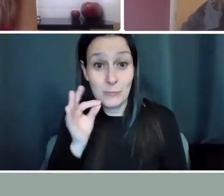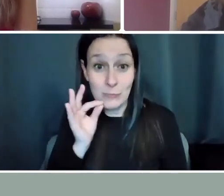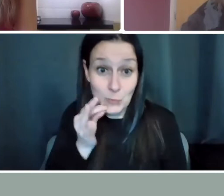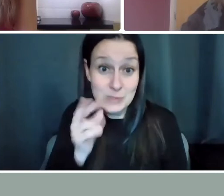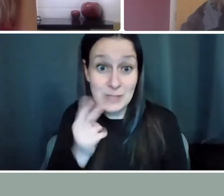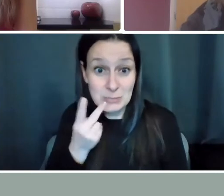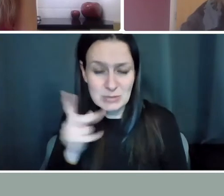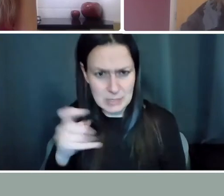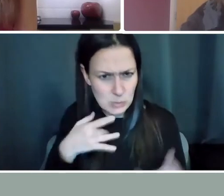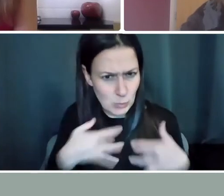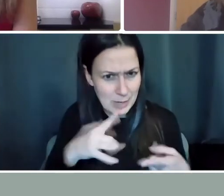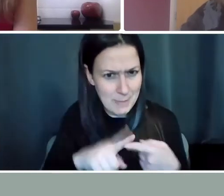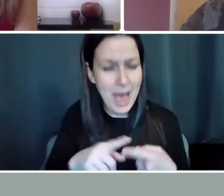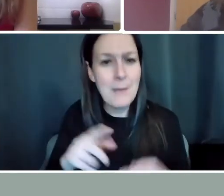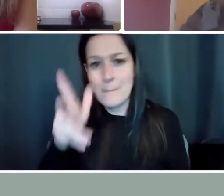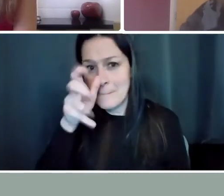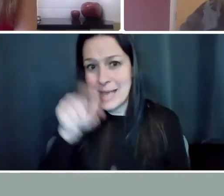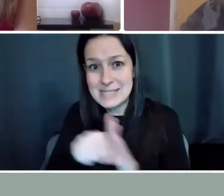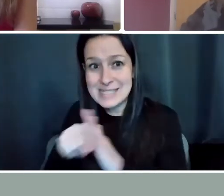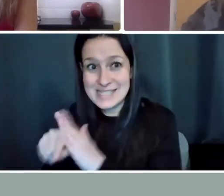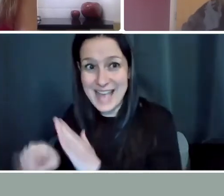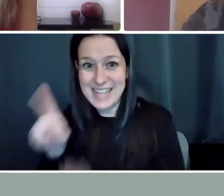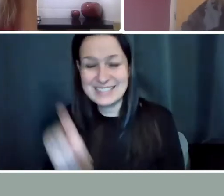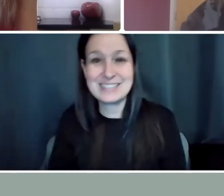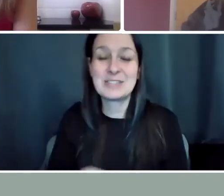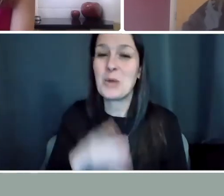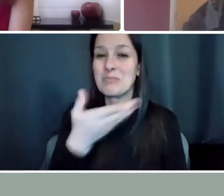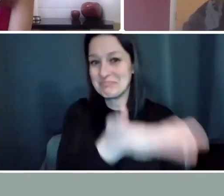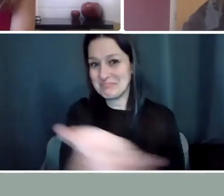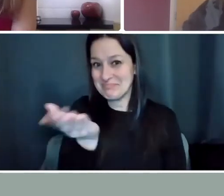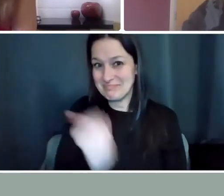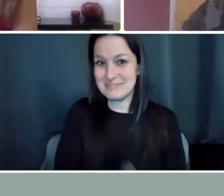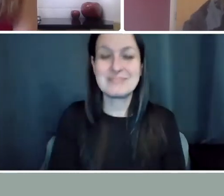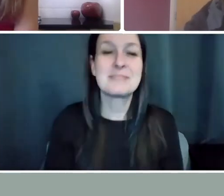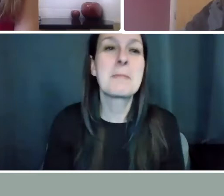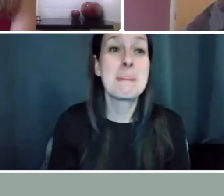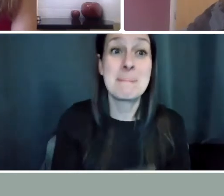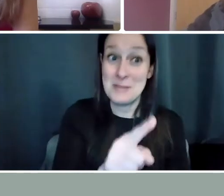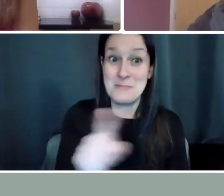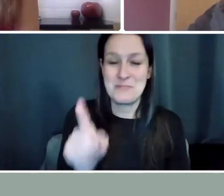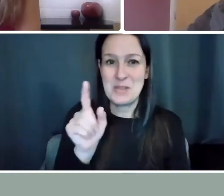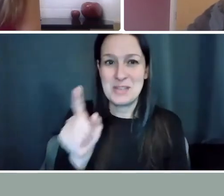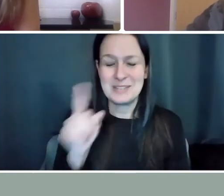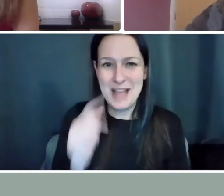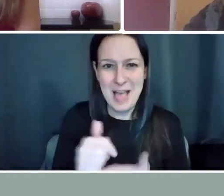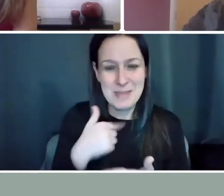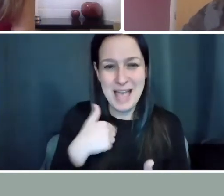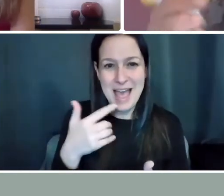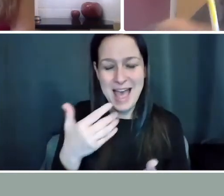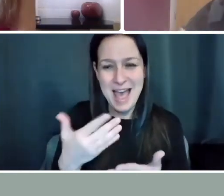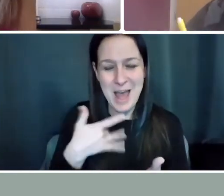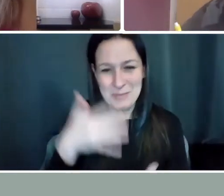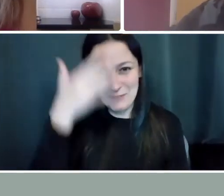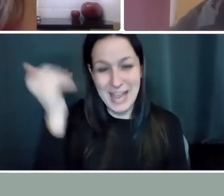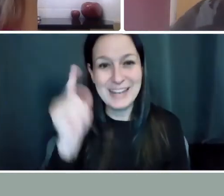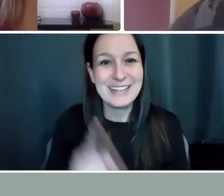about pesticides? So take those in any order you want. Okay. You'll help me because I may not. Yeah,